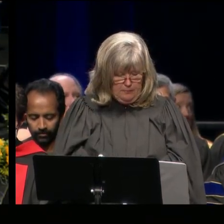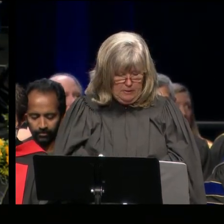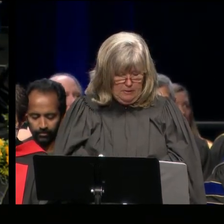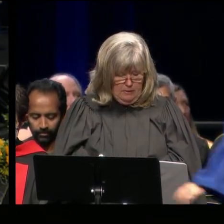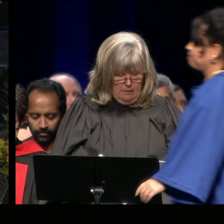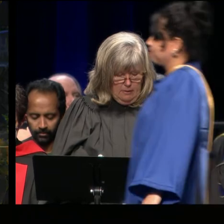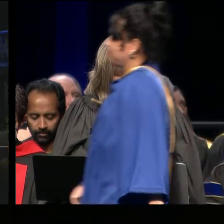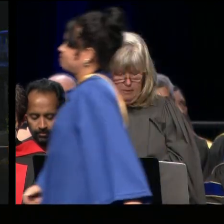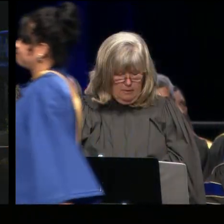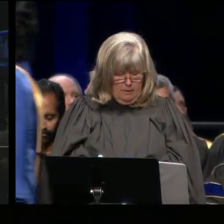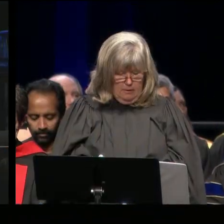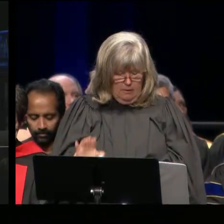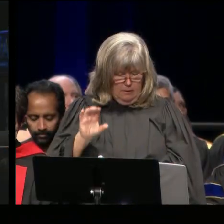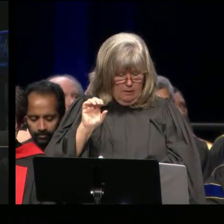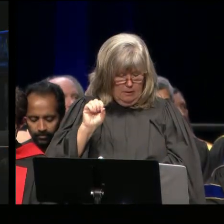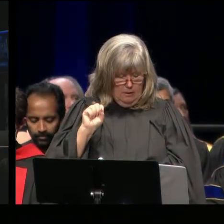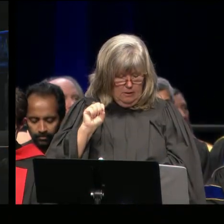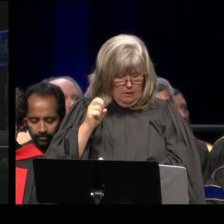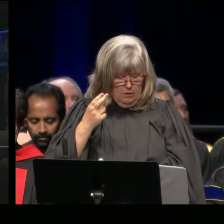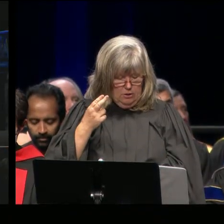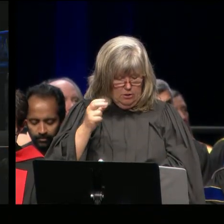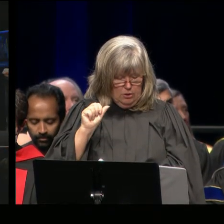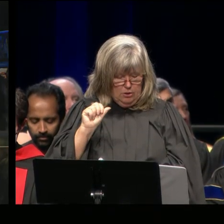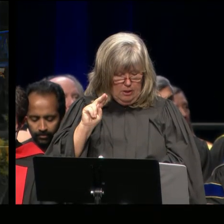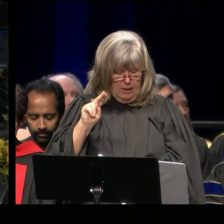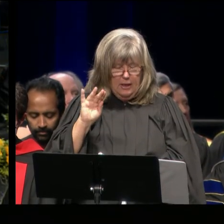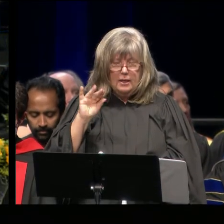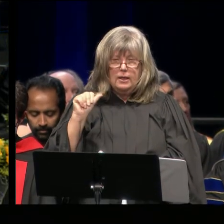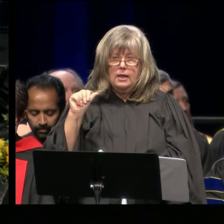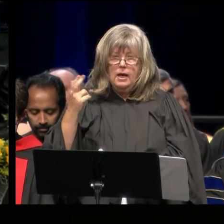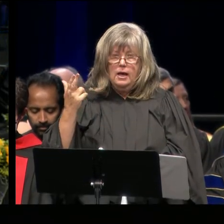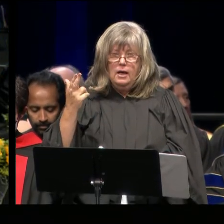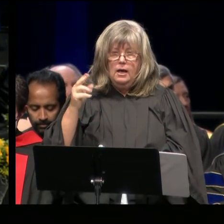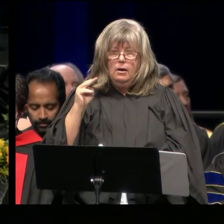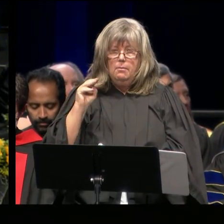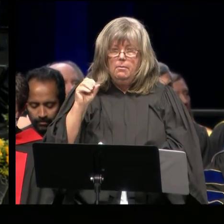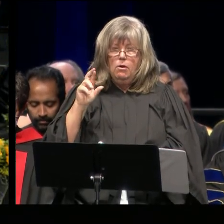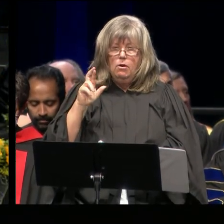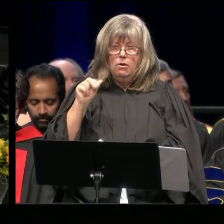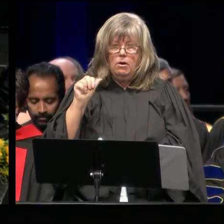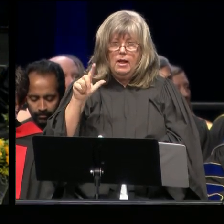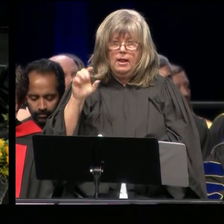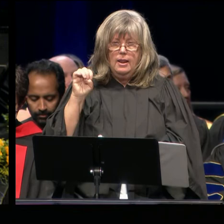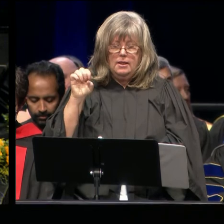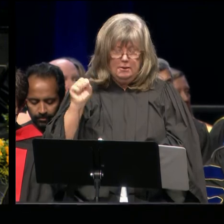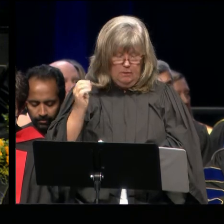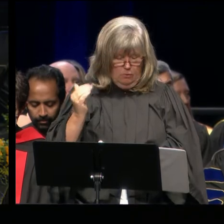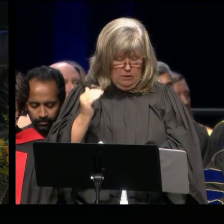Shania Morales, with distinction.